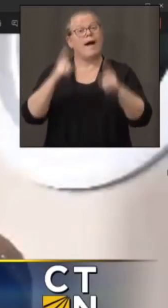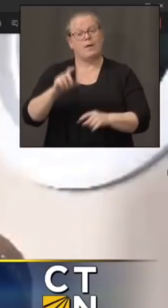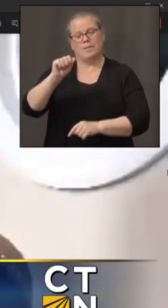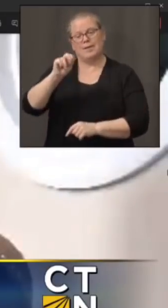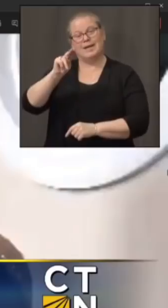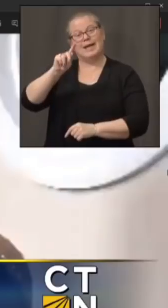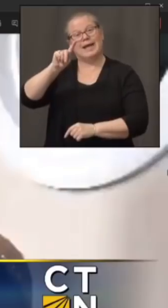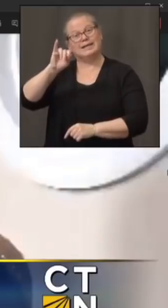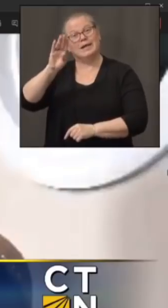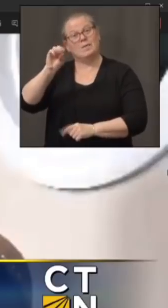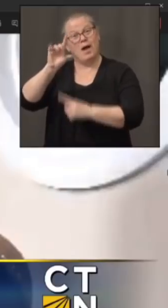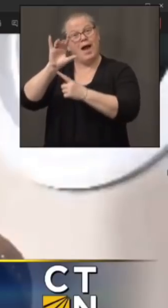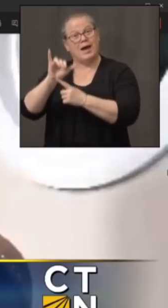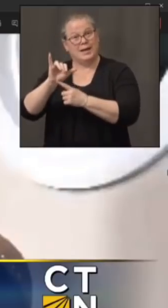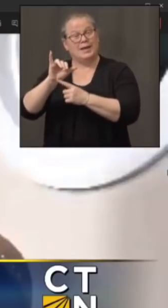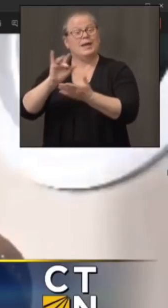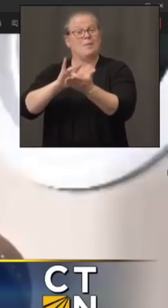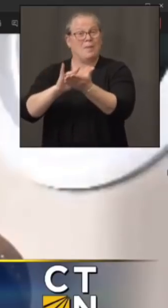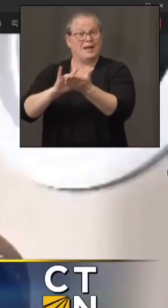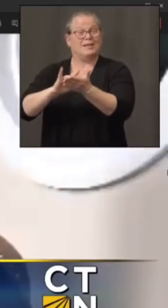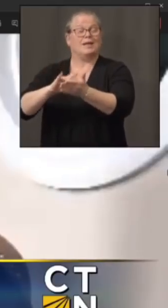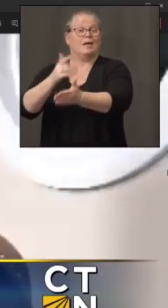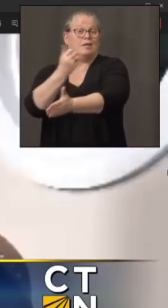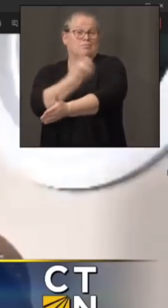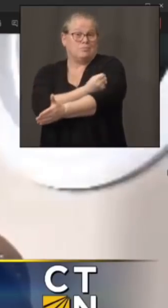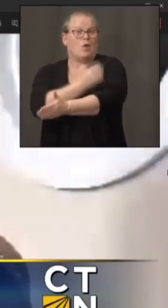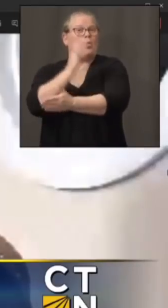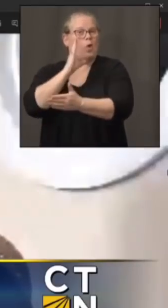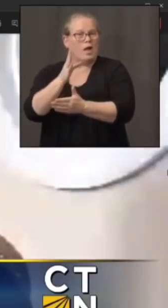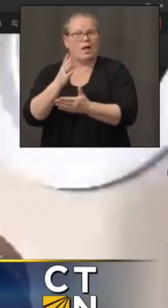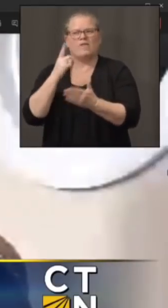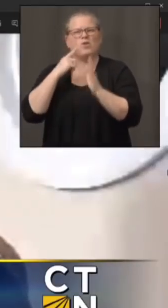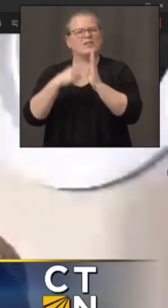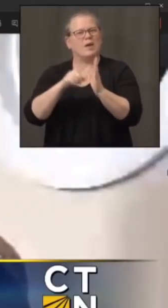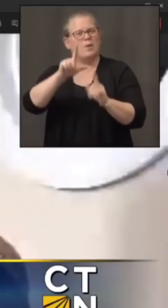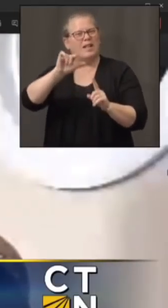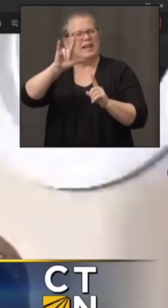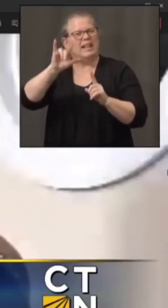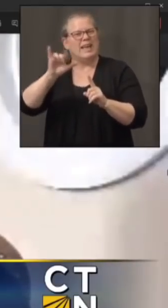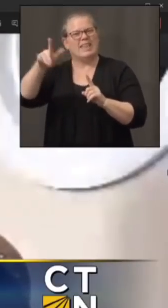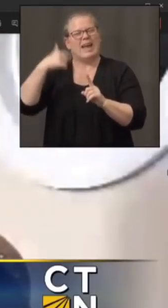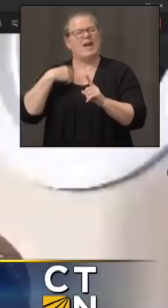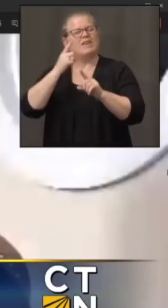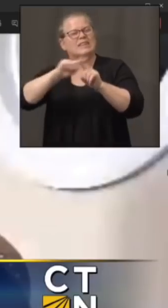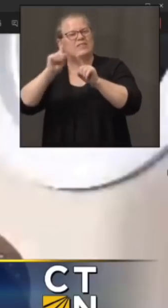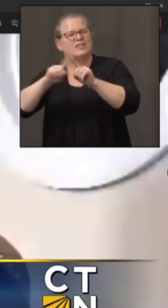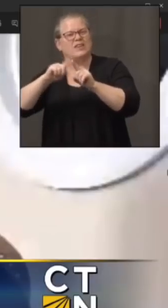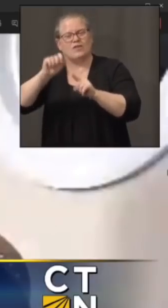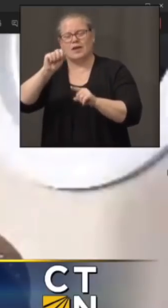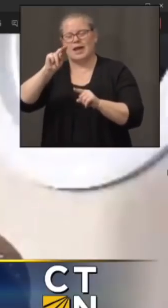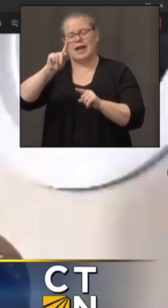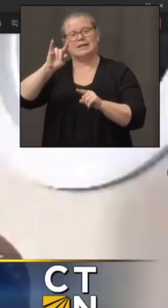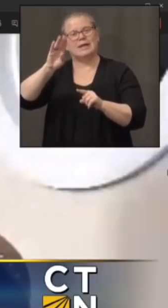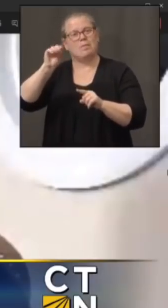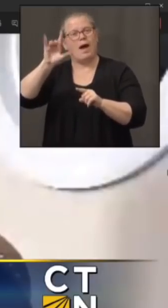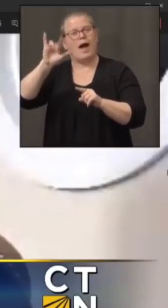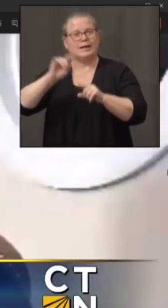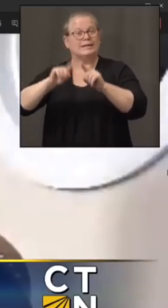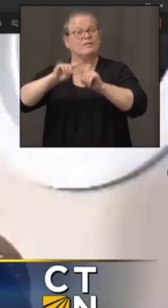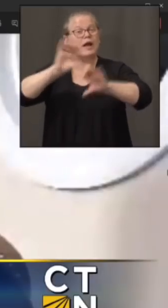and different antibodies, some of which look very effective, like the Lilly cocktail, which isn't going to be widely available this year, but should be available next